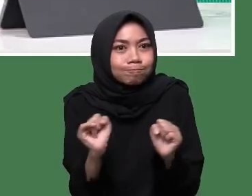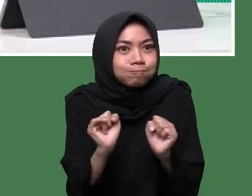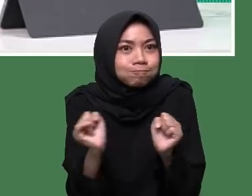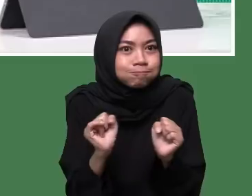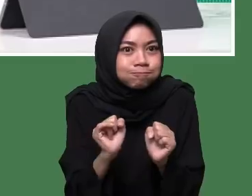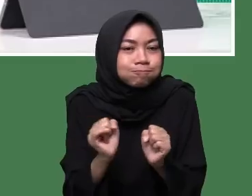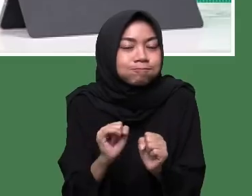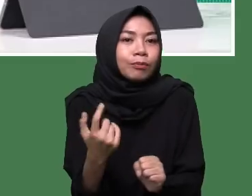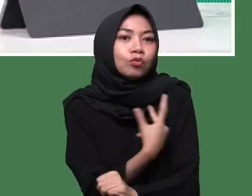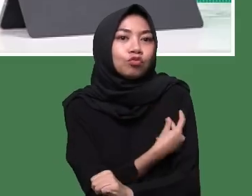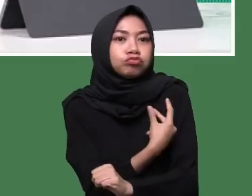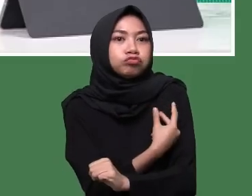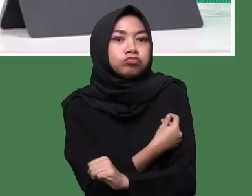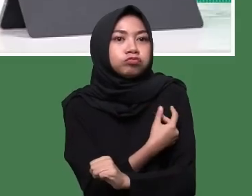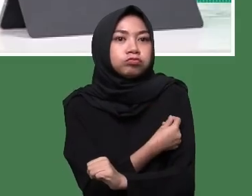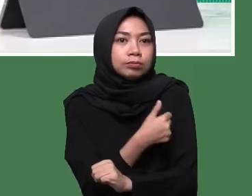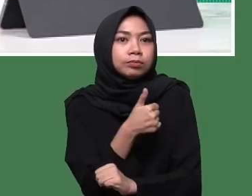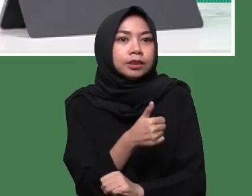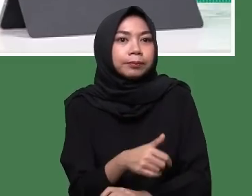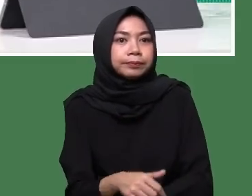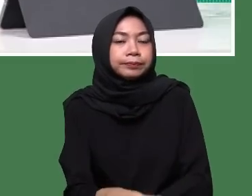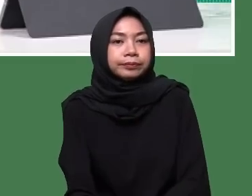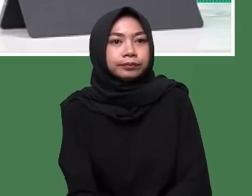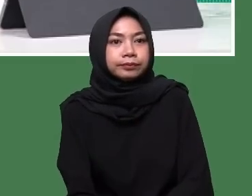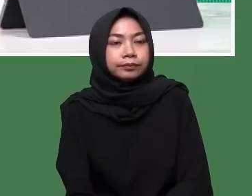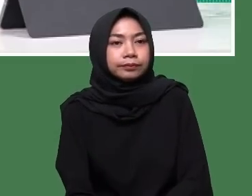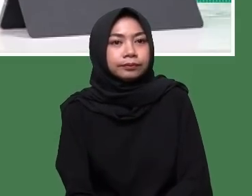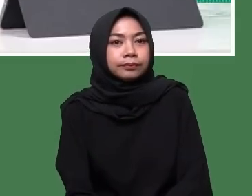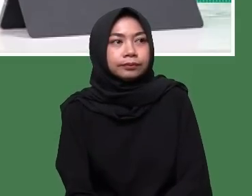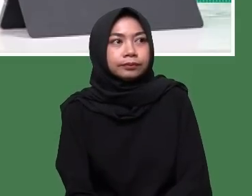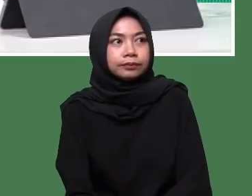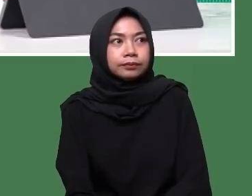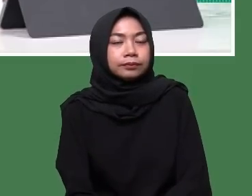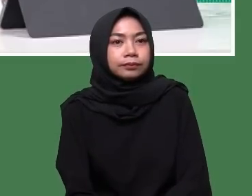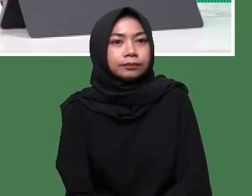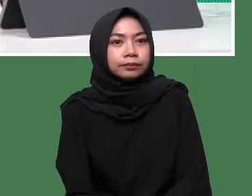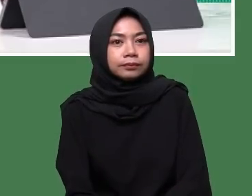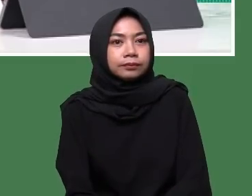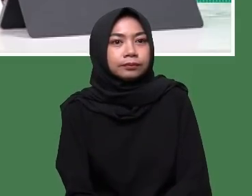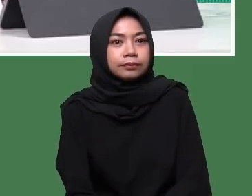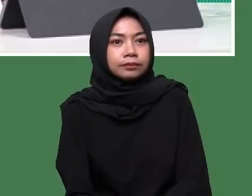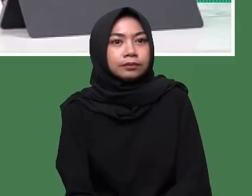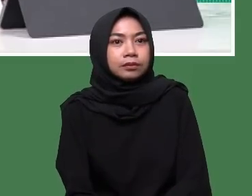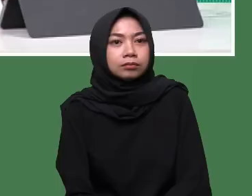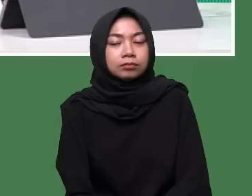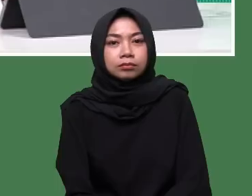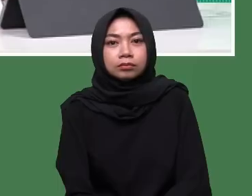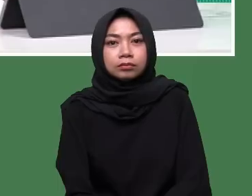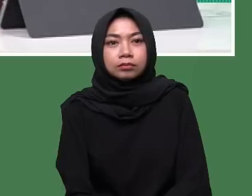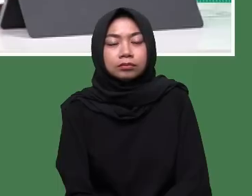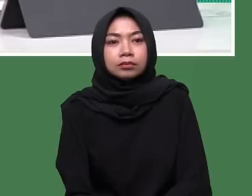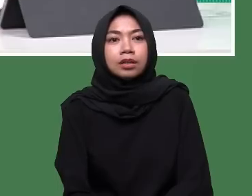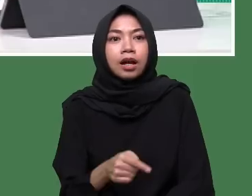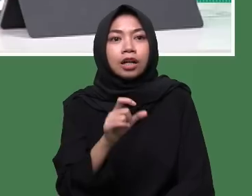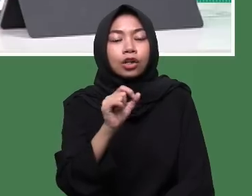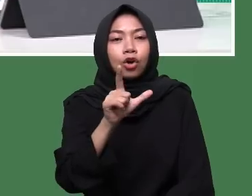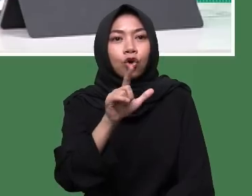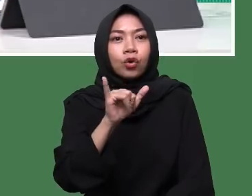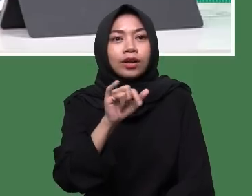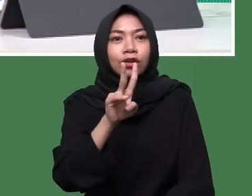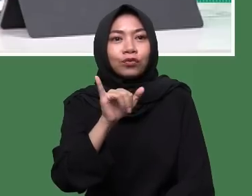another vaccinations, which is the booster. Thank you. Olivia Calver from ABC